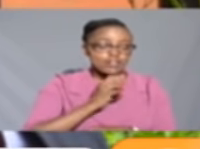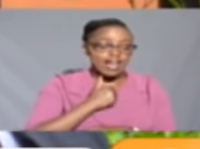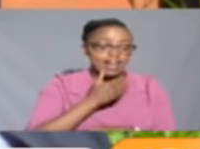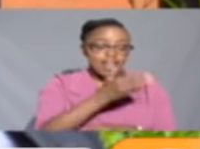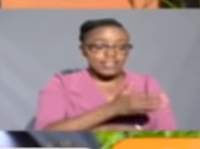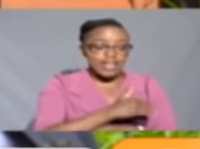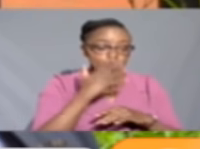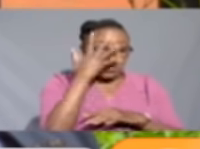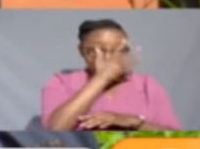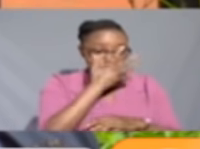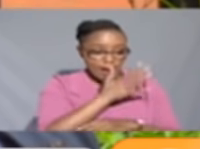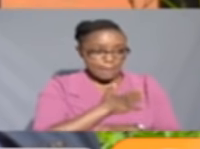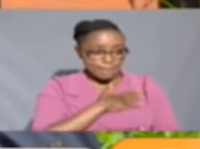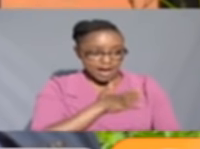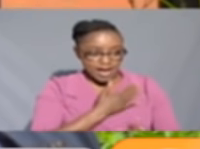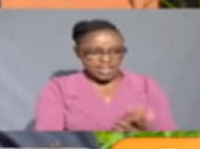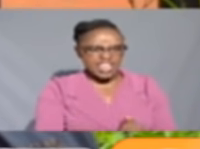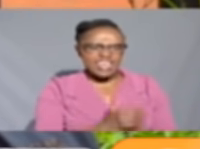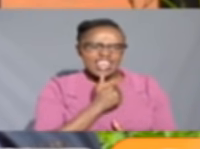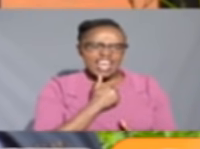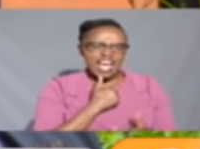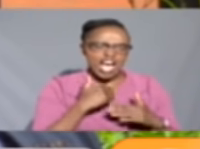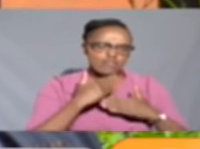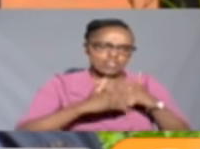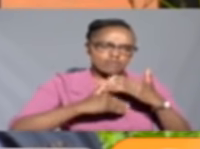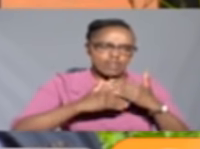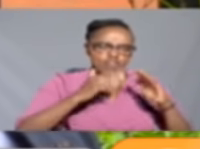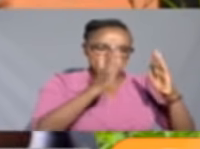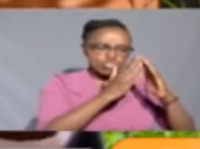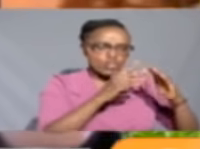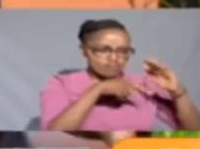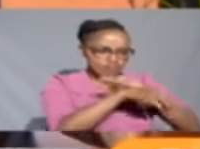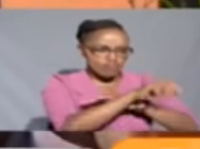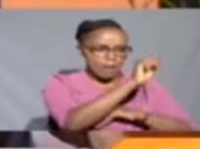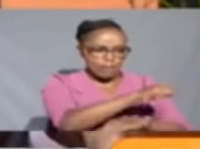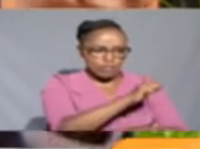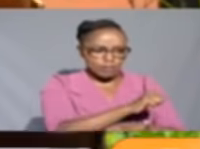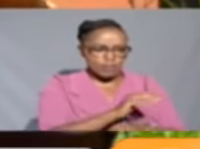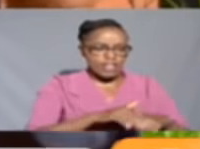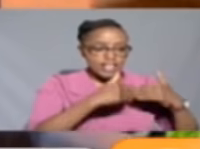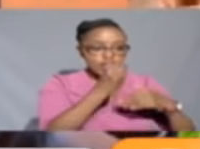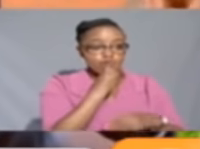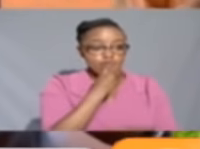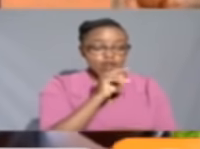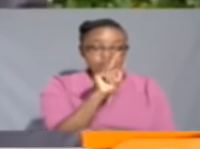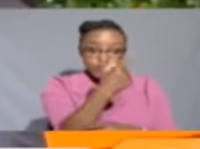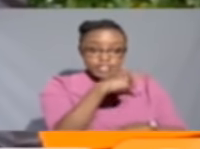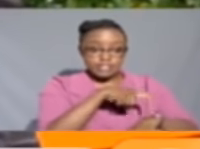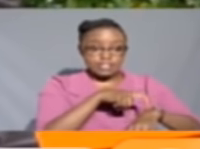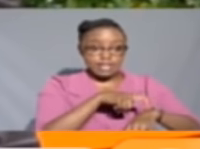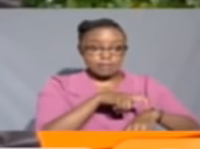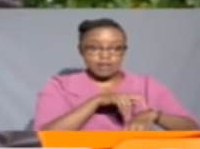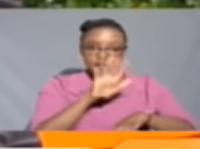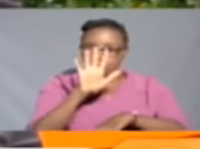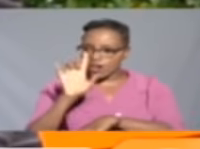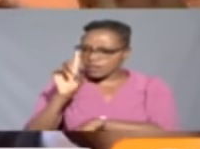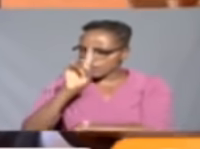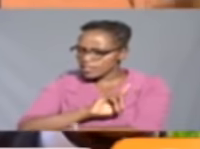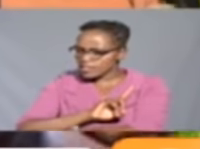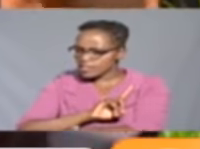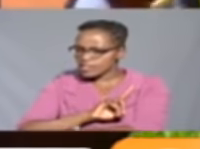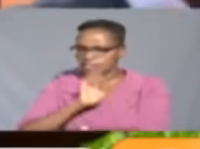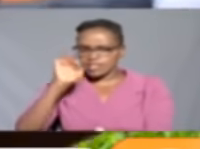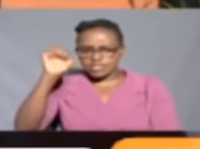face. And there was a toilet I could go to. And they gave me food for the first time. In 5 days?